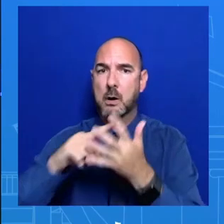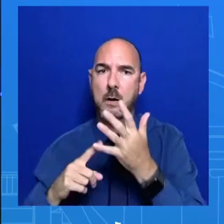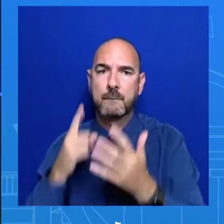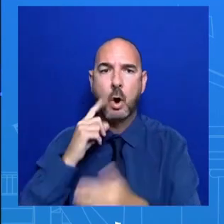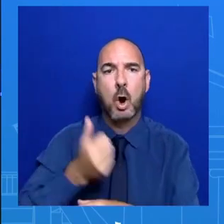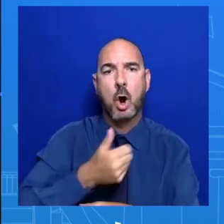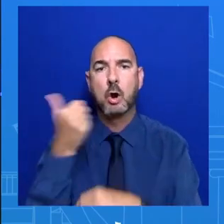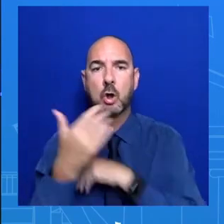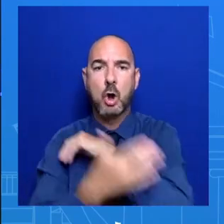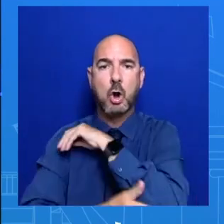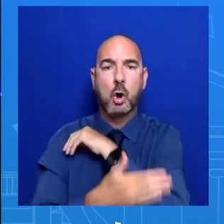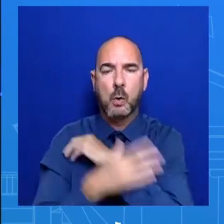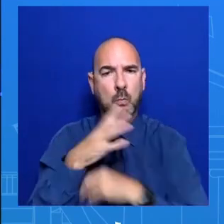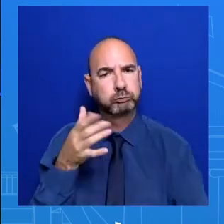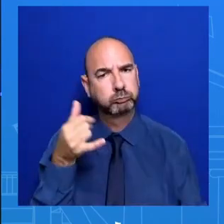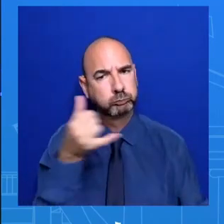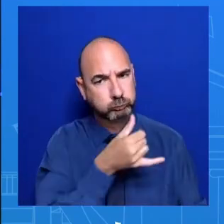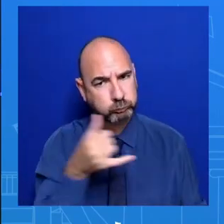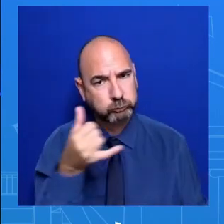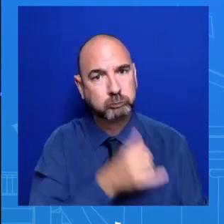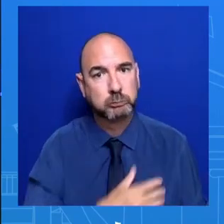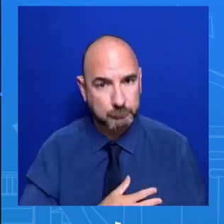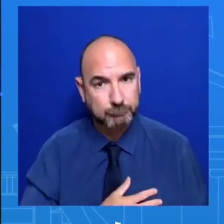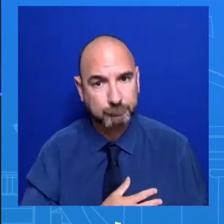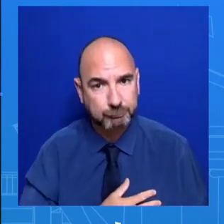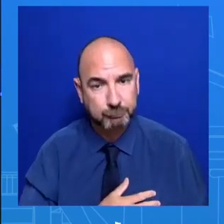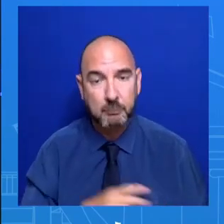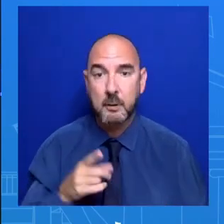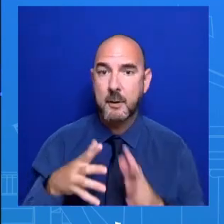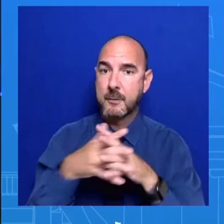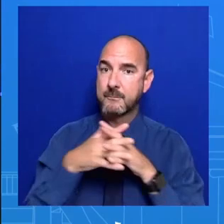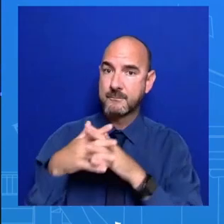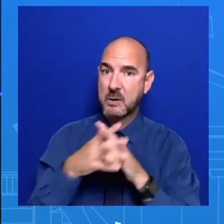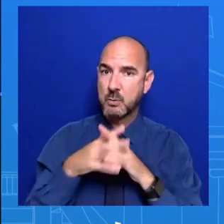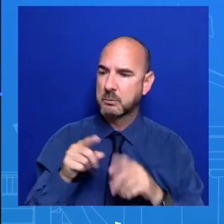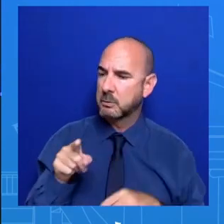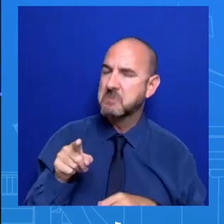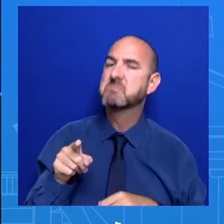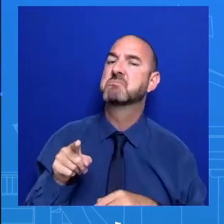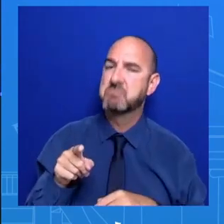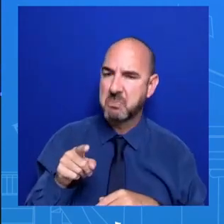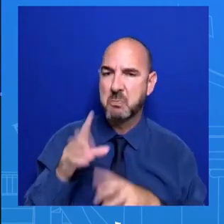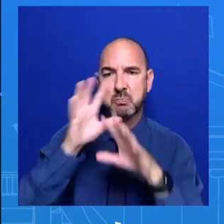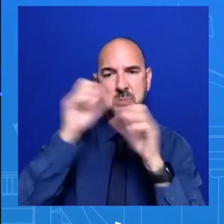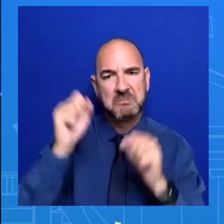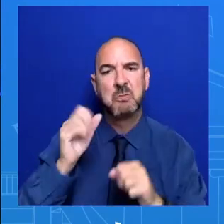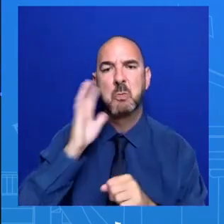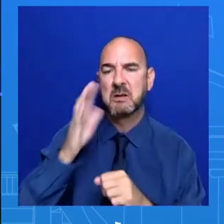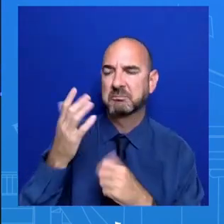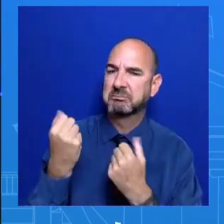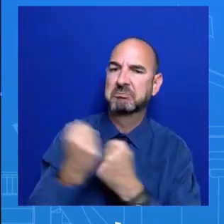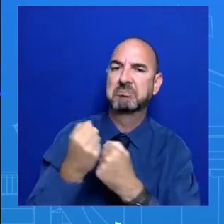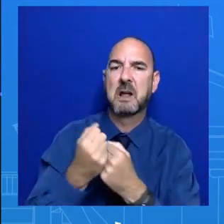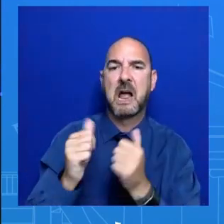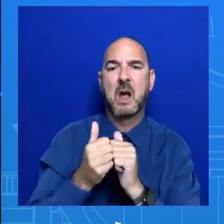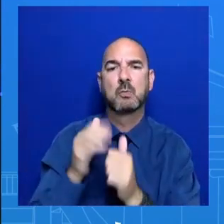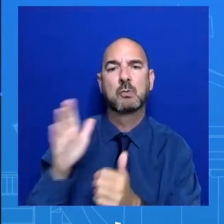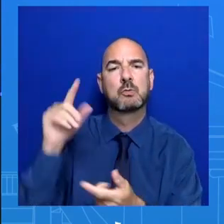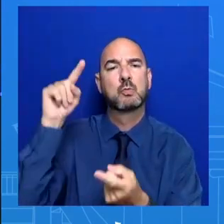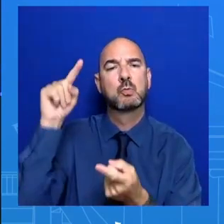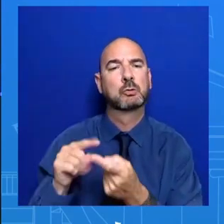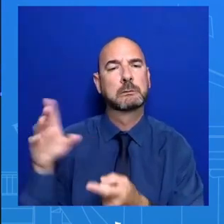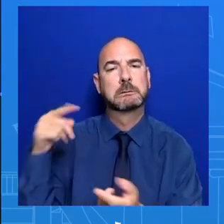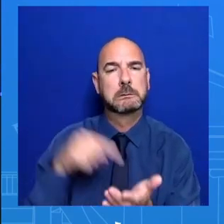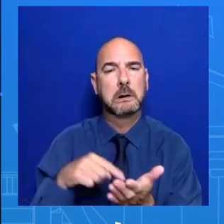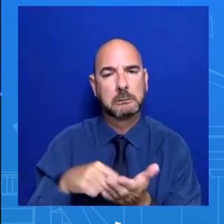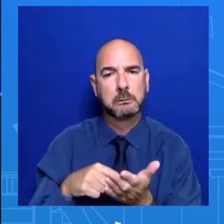how the international community can step up to mitigate the mounting burden of debt and unleash inclusive growth. This visit will